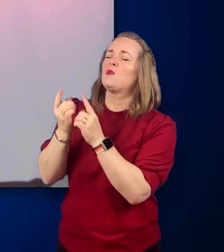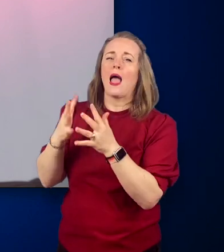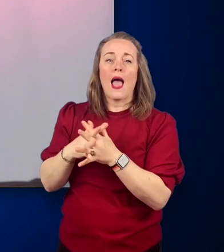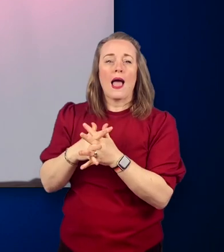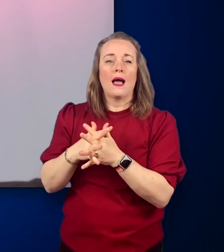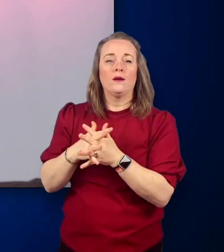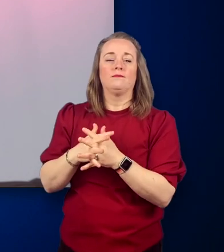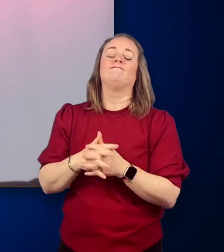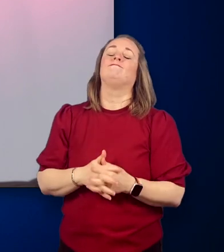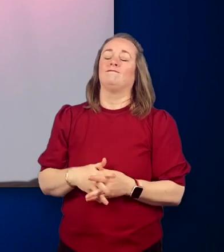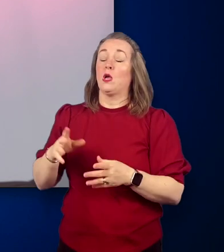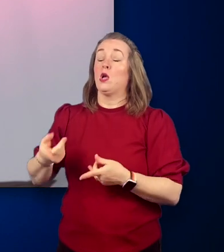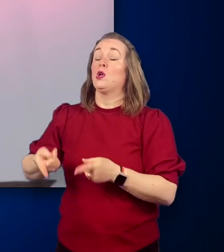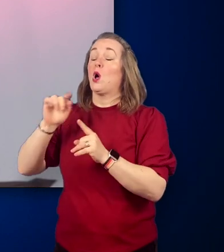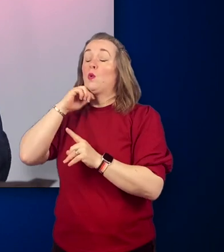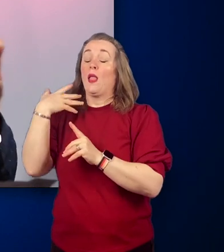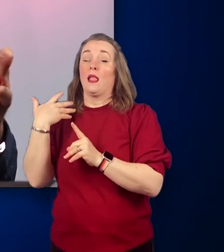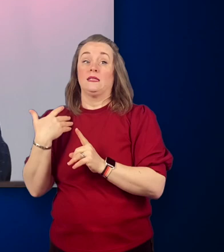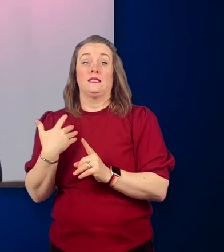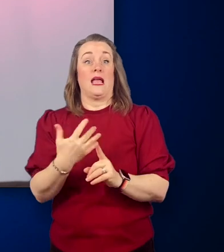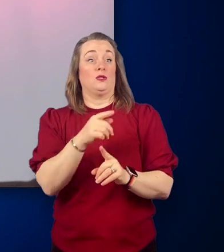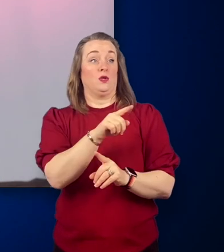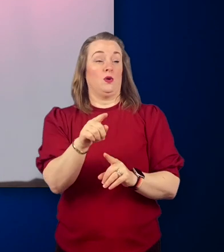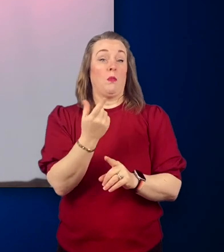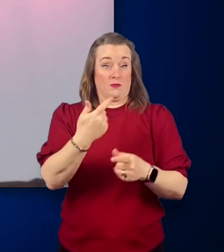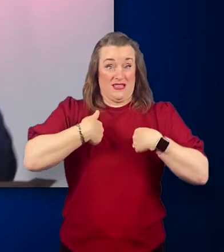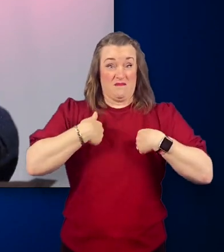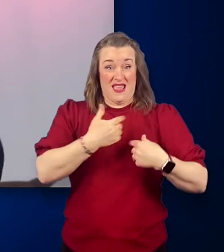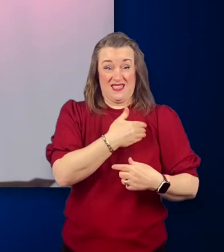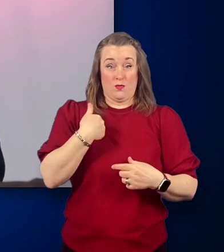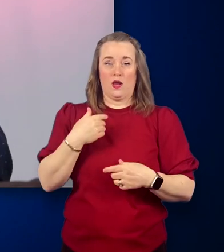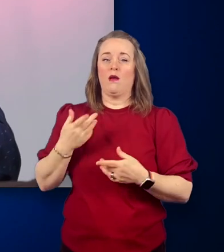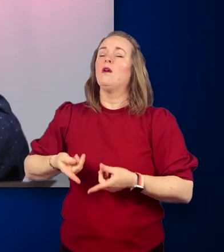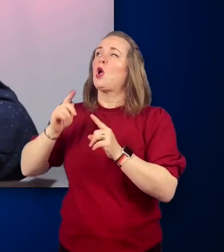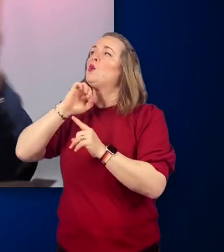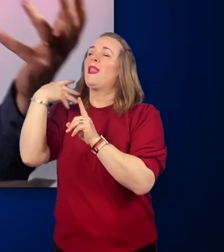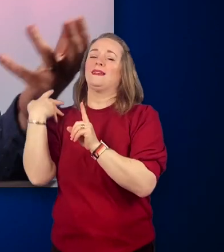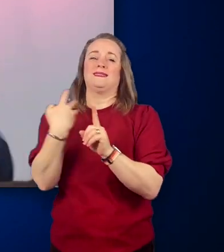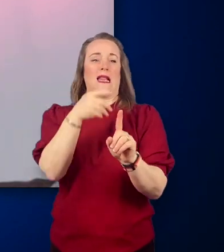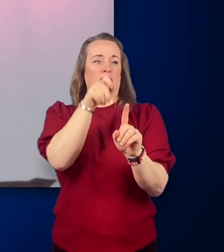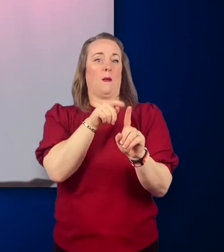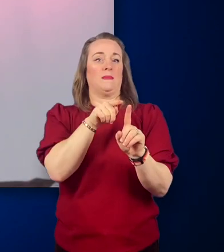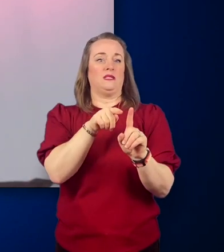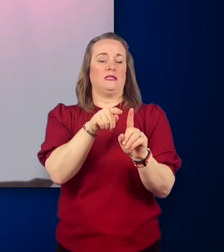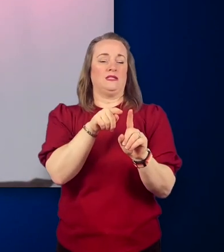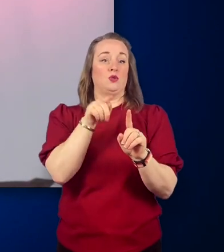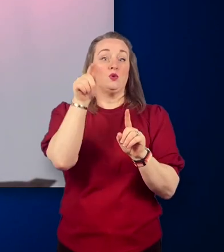Well, God will send you. Maybe it's me this morning or this evening or whenever you're watching